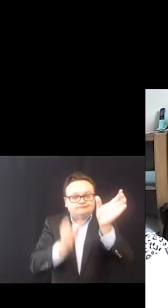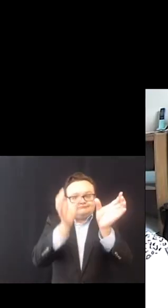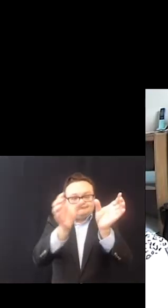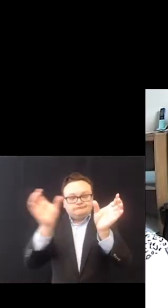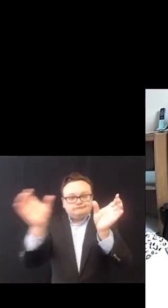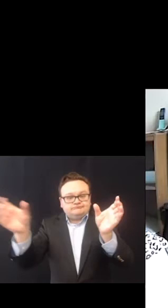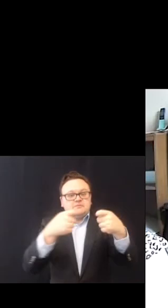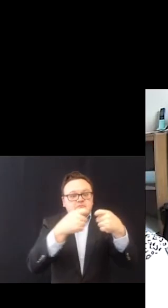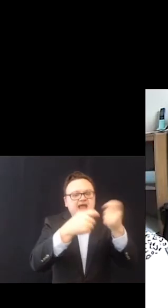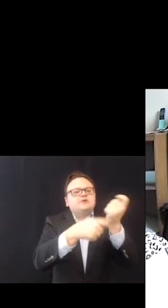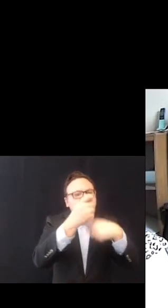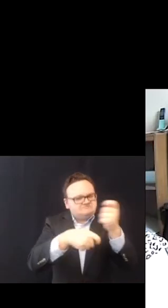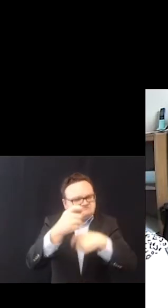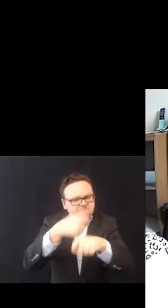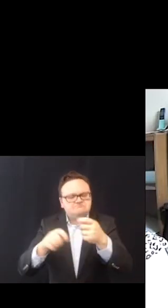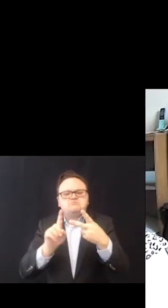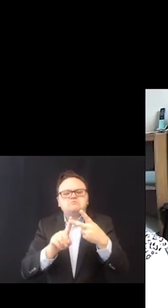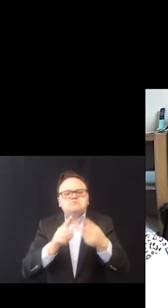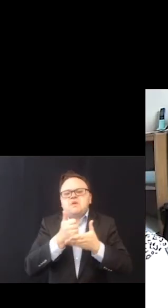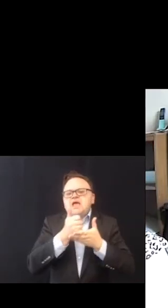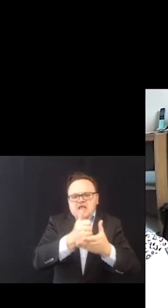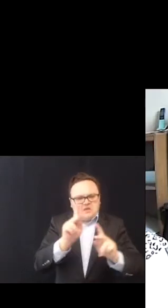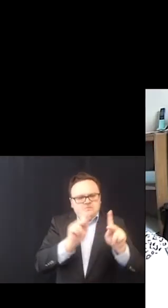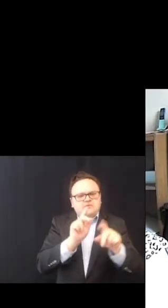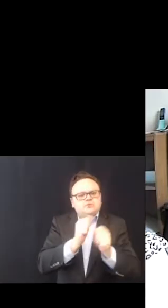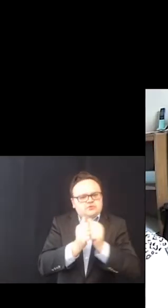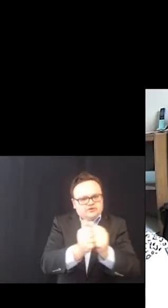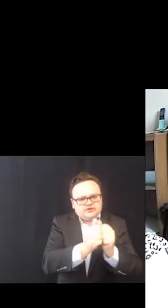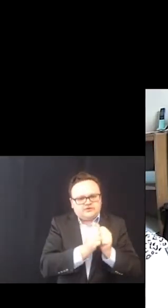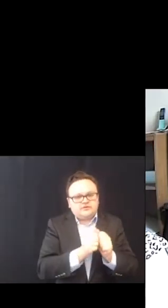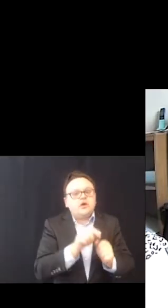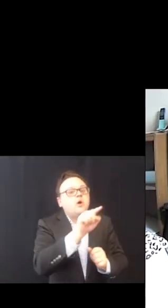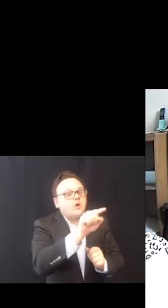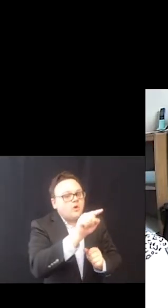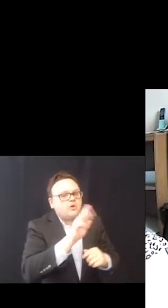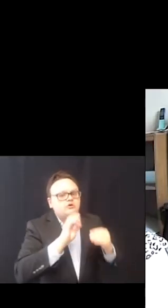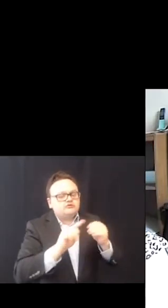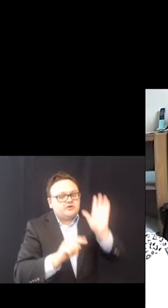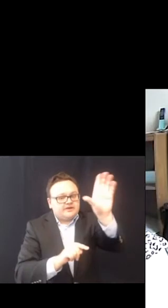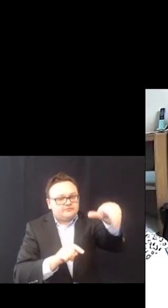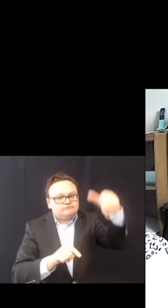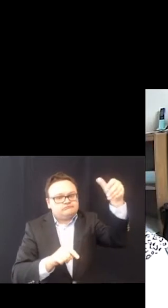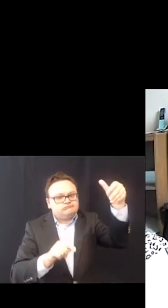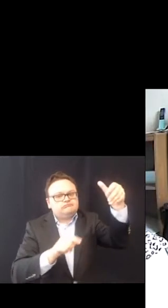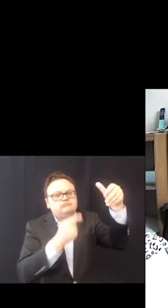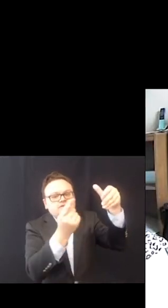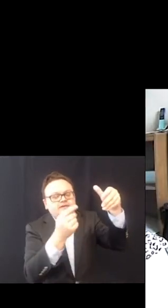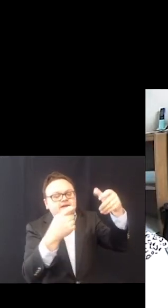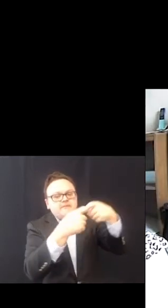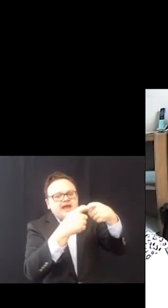coworkers. Okay, so you actually have to open up the hand sanitizer dispensers and the paper towels and put new batteries in